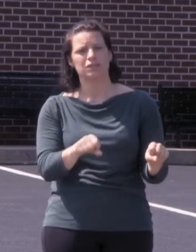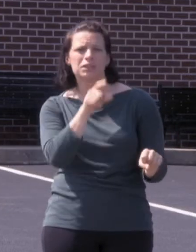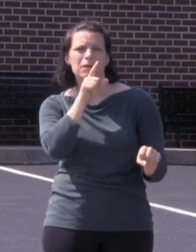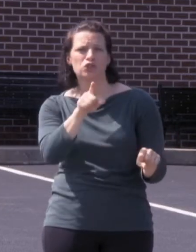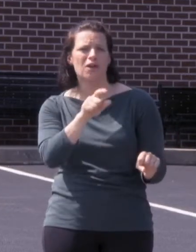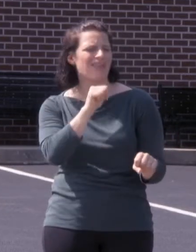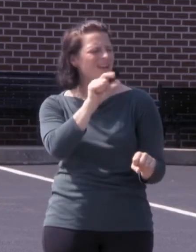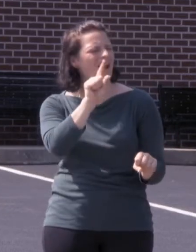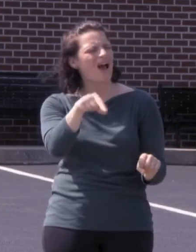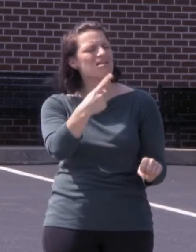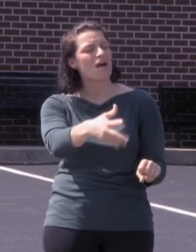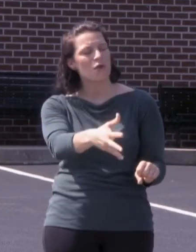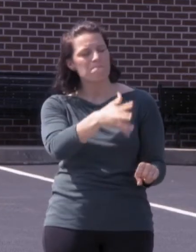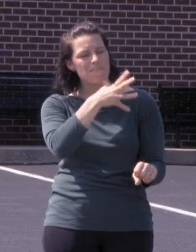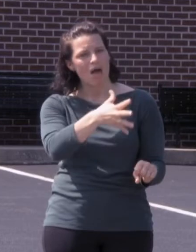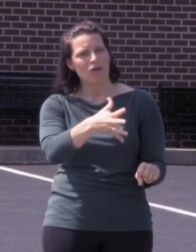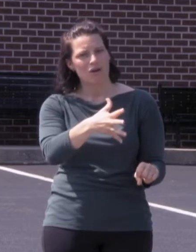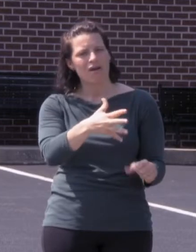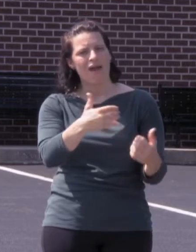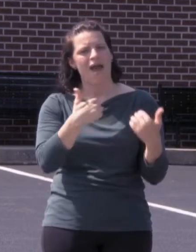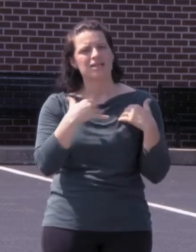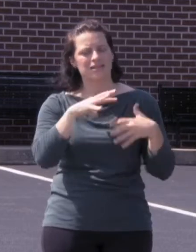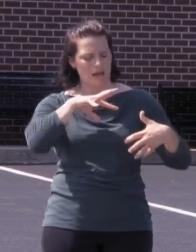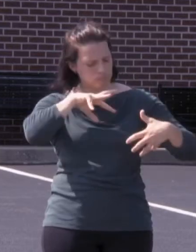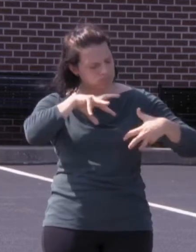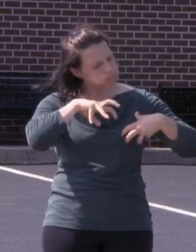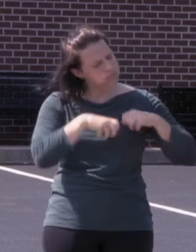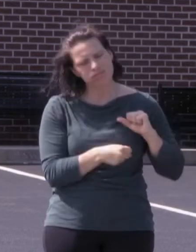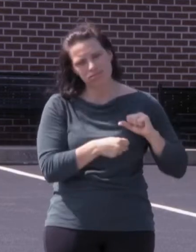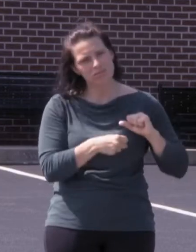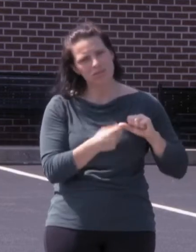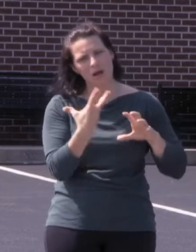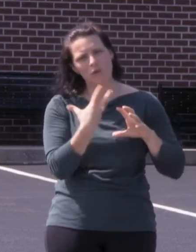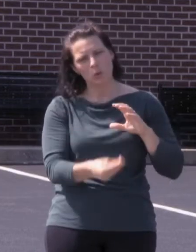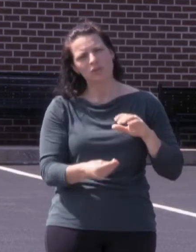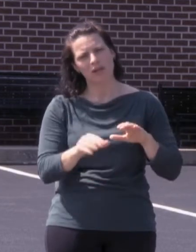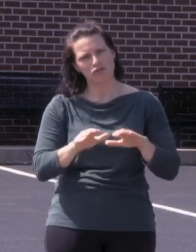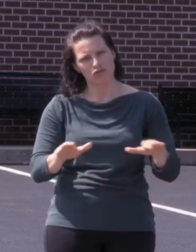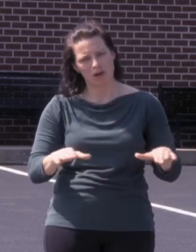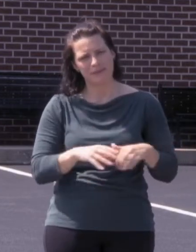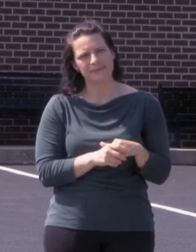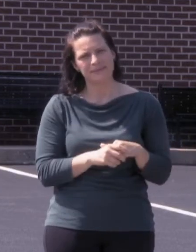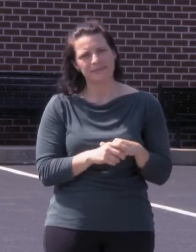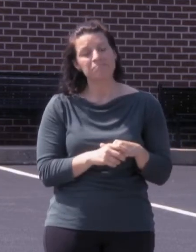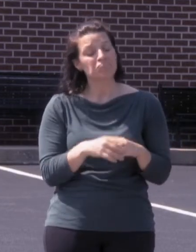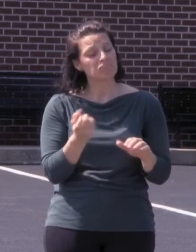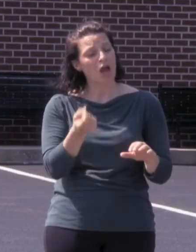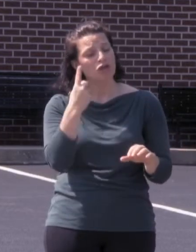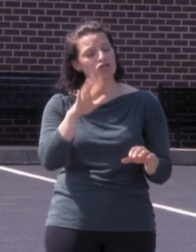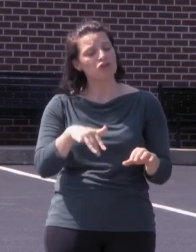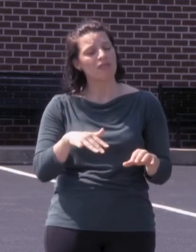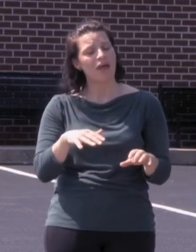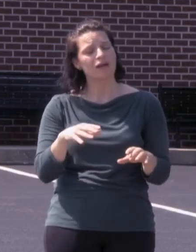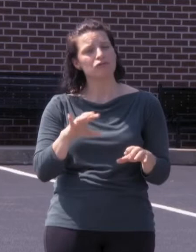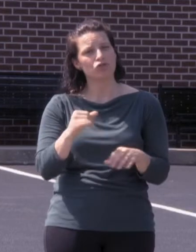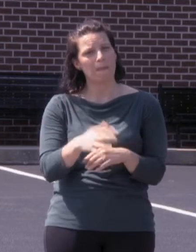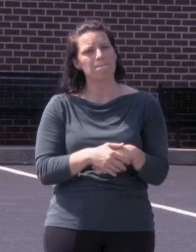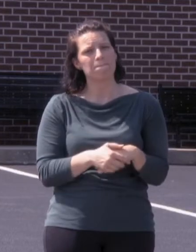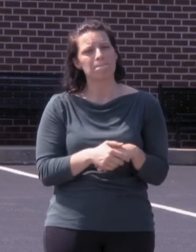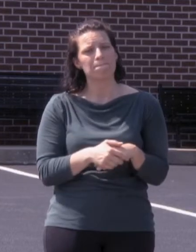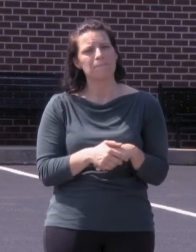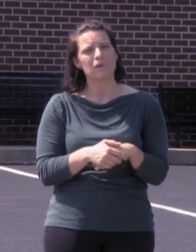that not another mother carries that grief. I understood that assignment. Representative